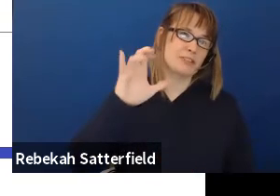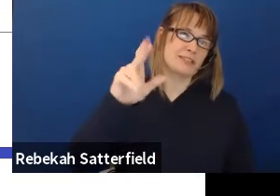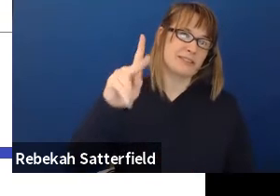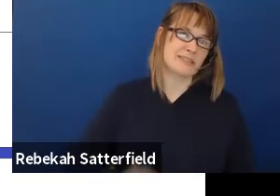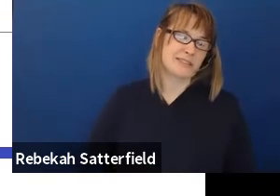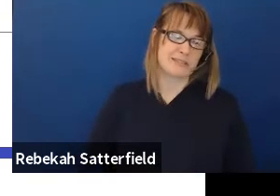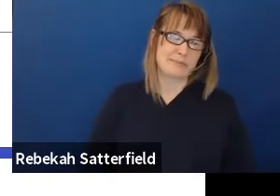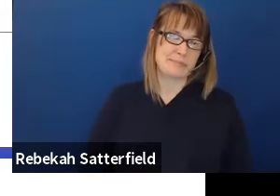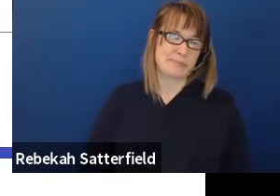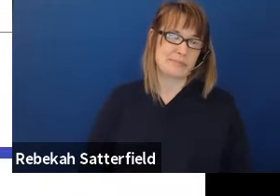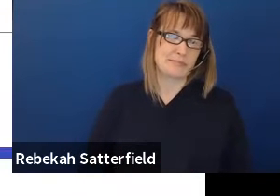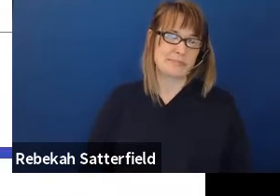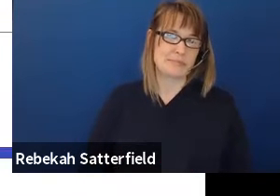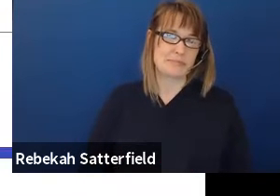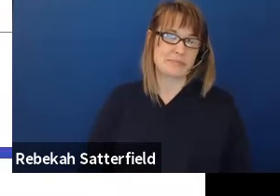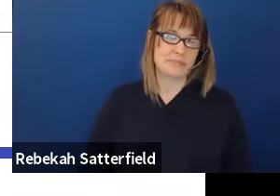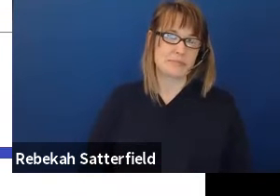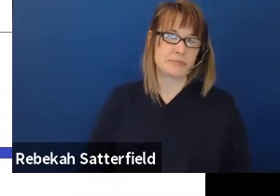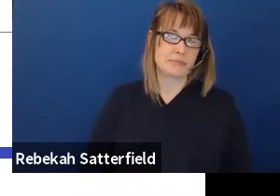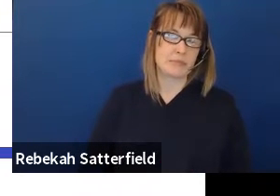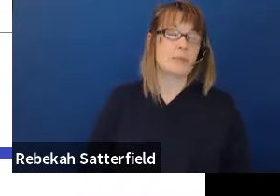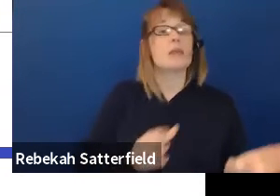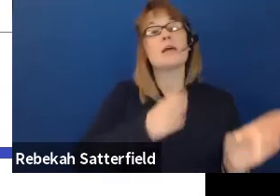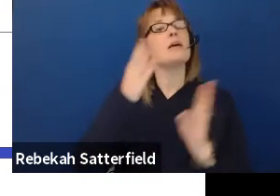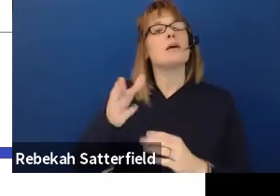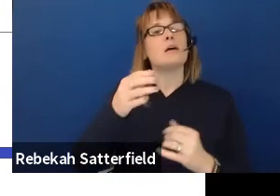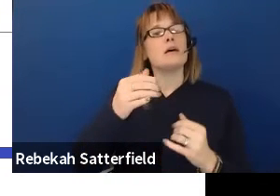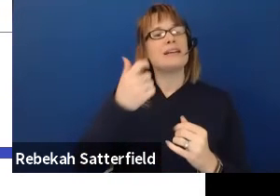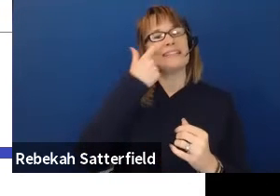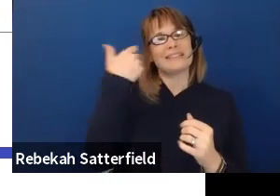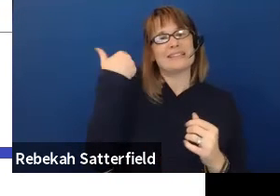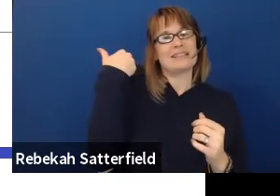So moving on to the next slide, that last one kind of